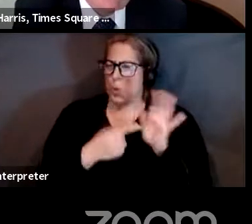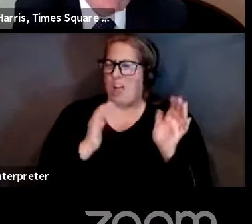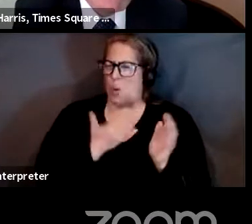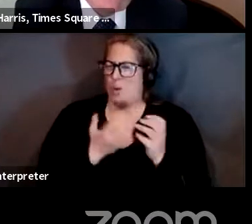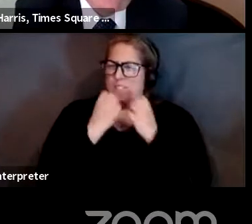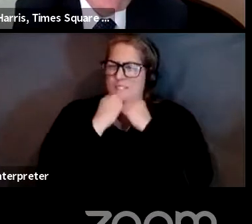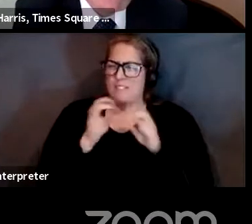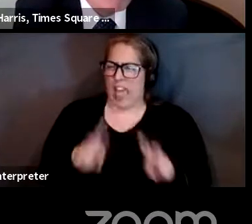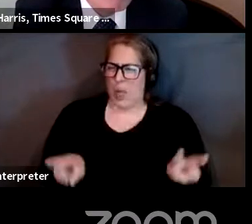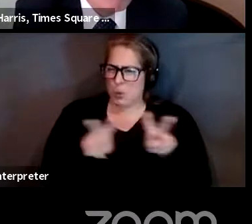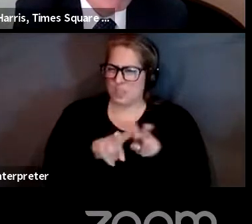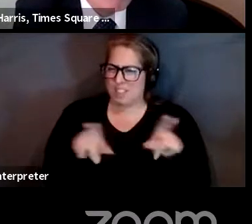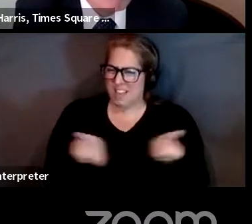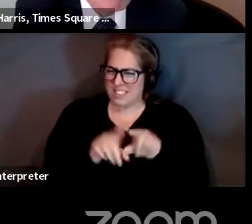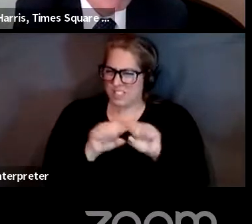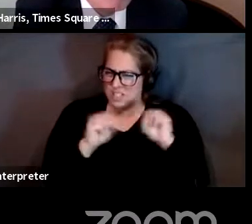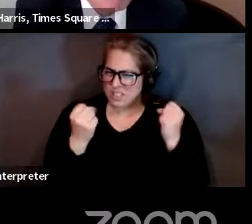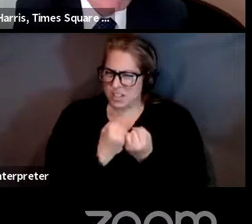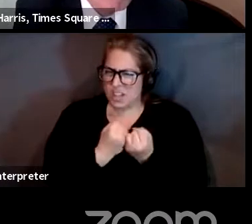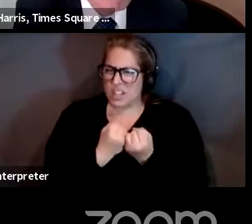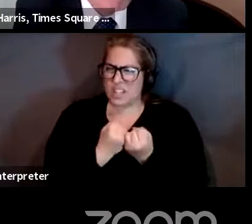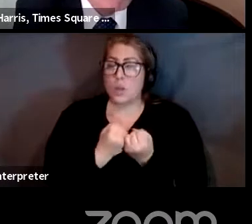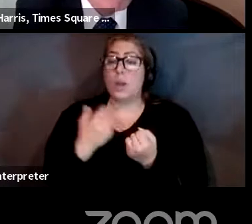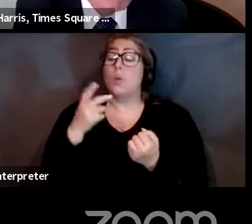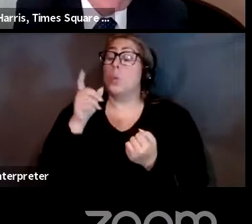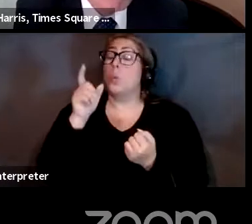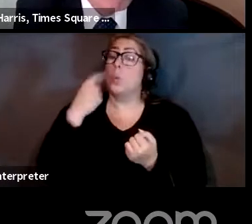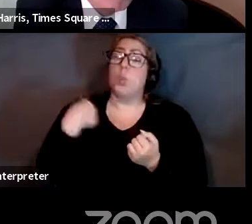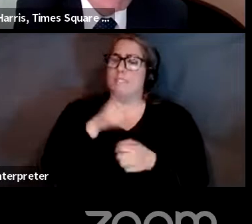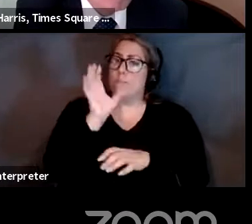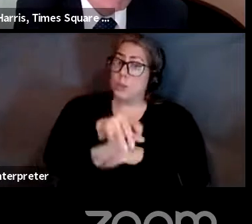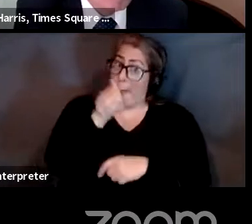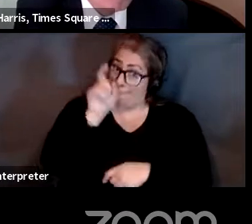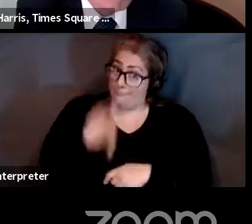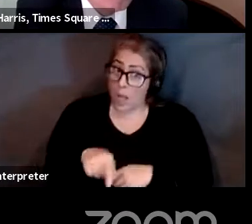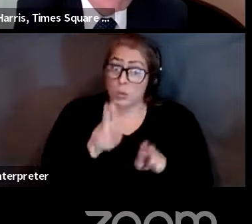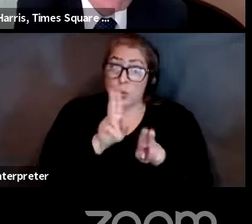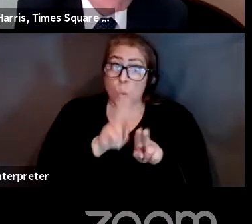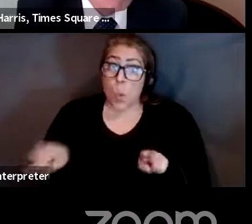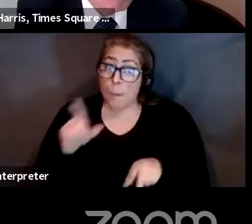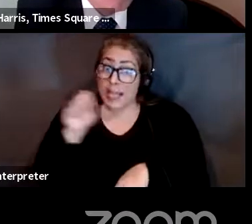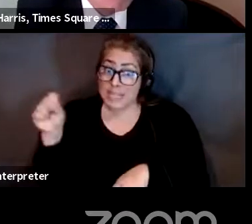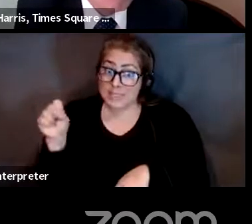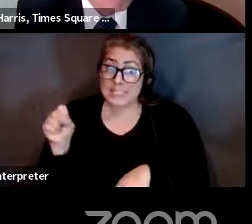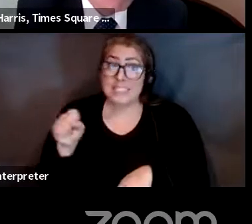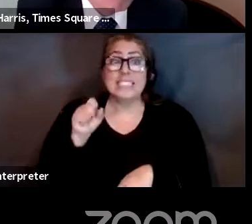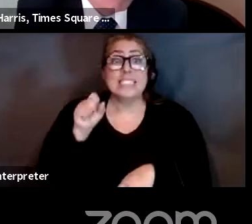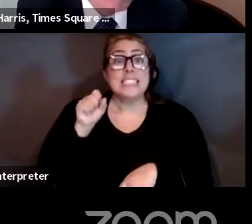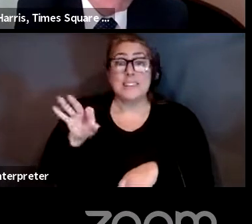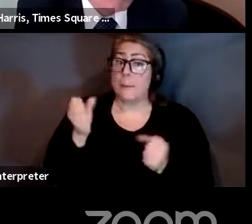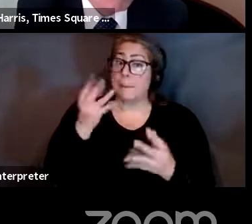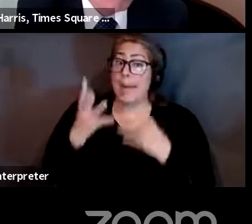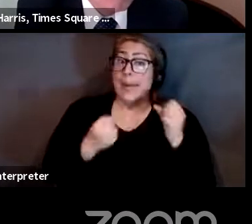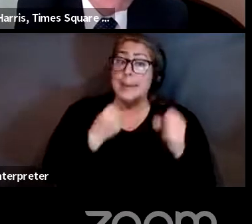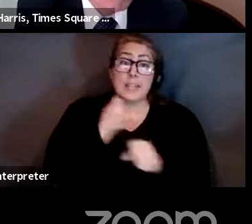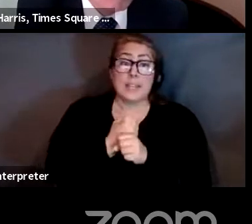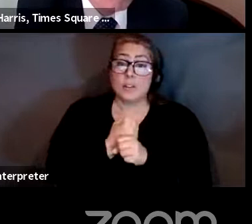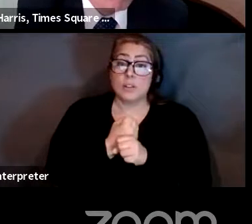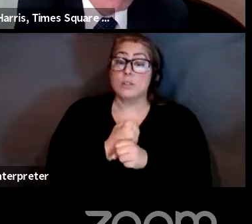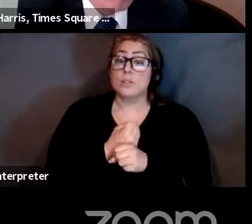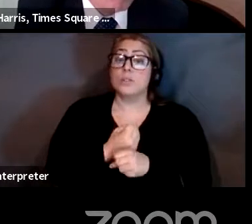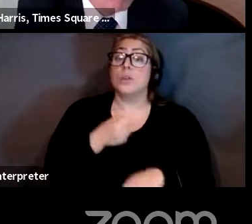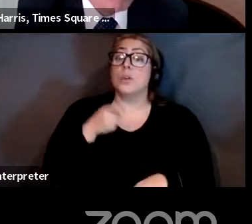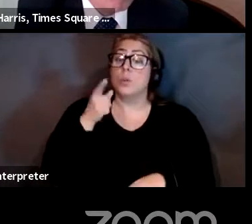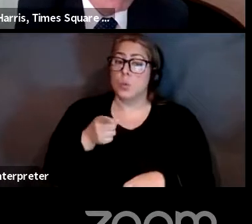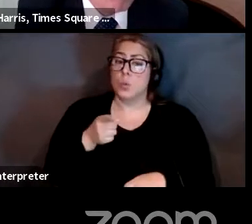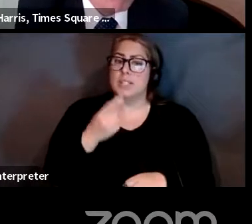and a society, that we like almost like force you into that? Like, if you're couch surfing for years, you're still homeless,